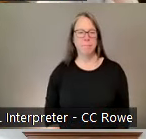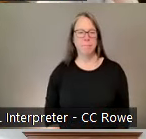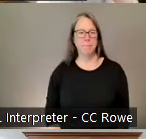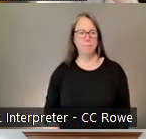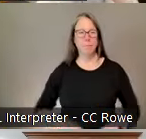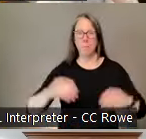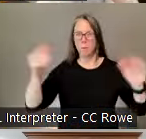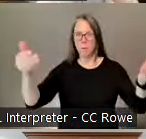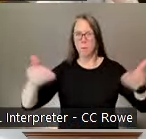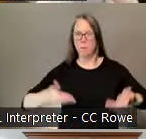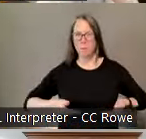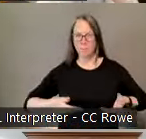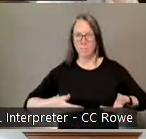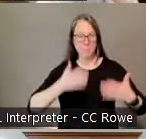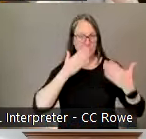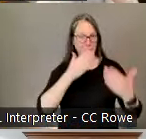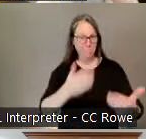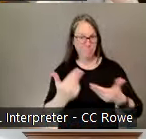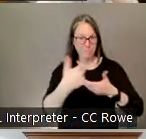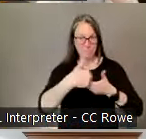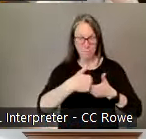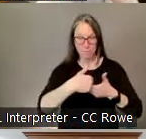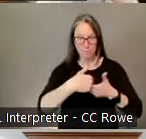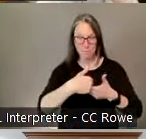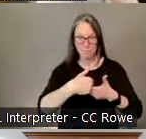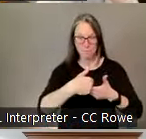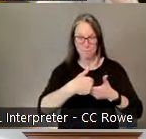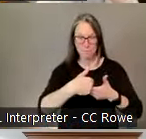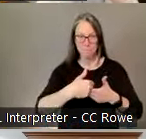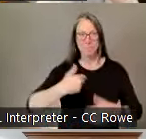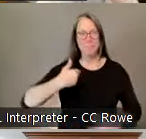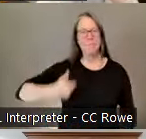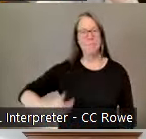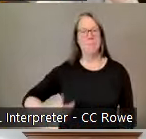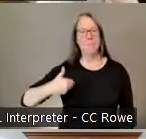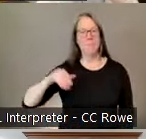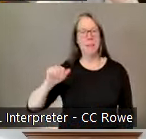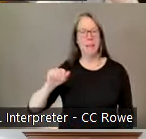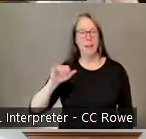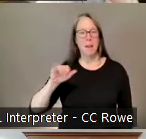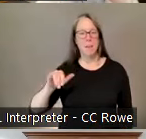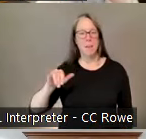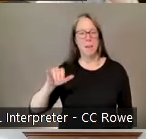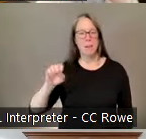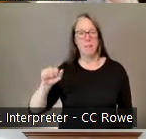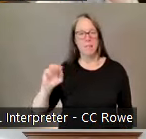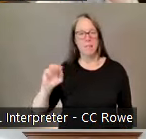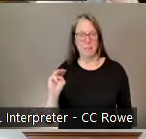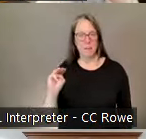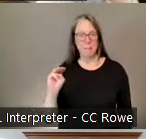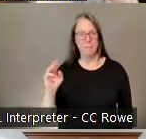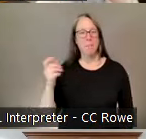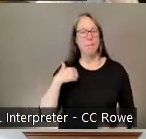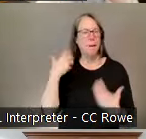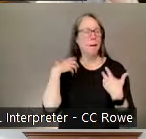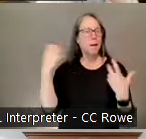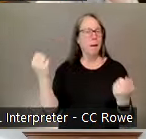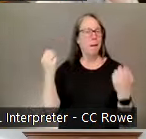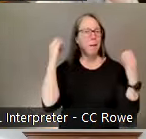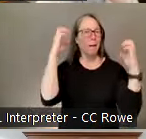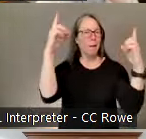Welcome. Thank you for joining us today. My name is Amy Sam. I am the Health Education